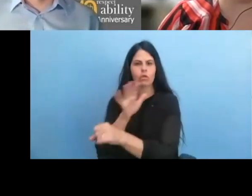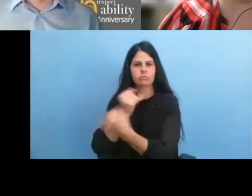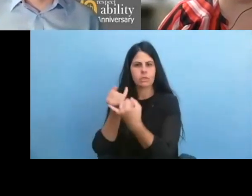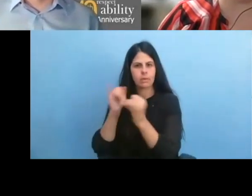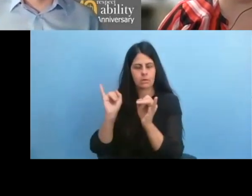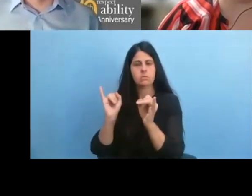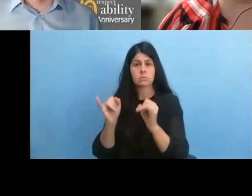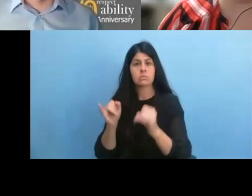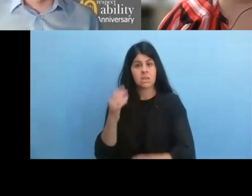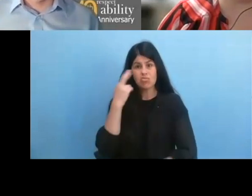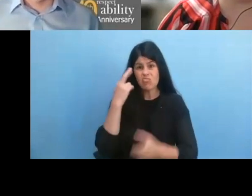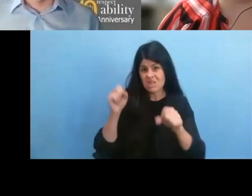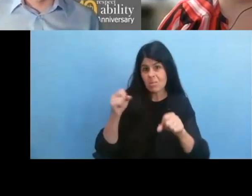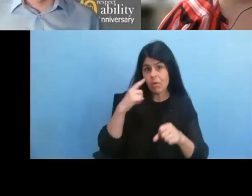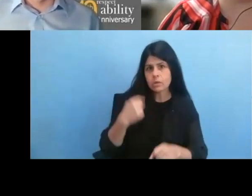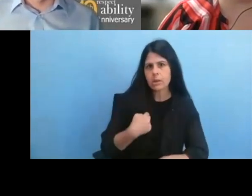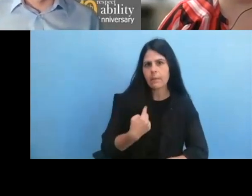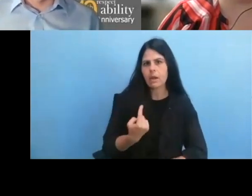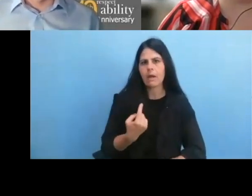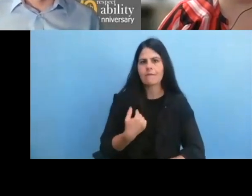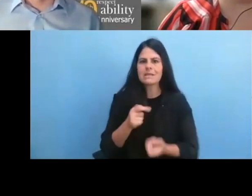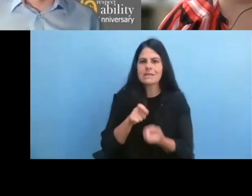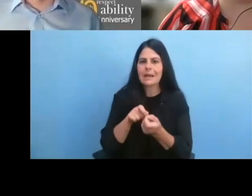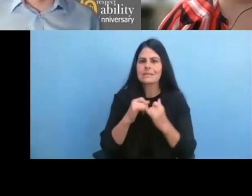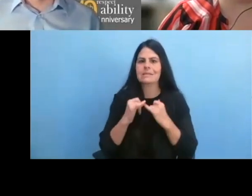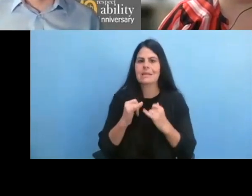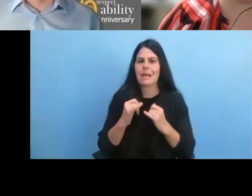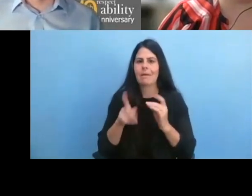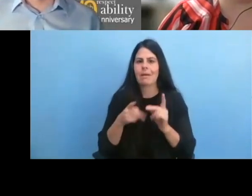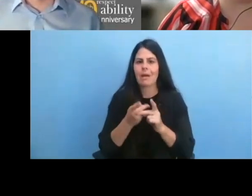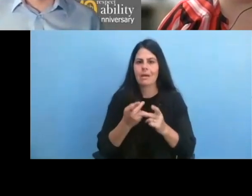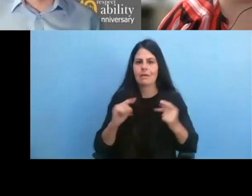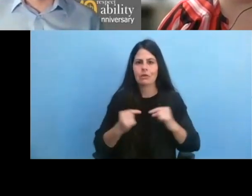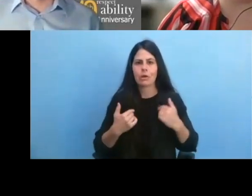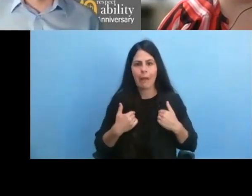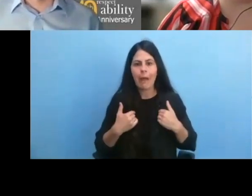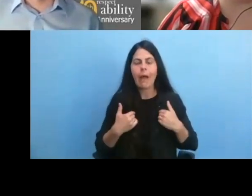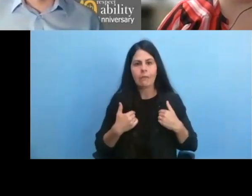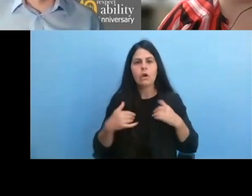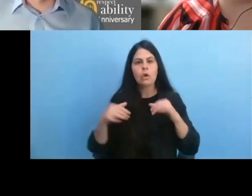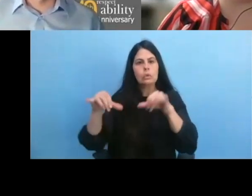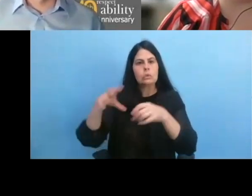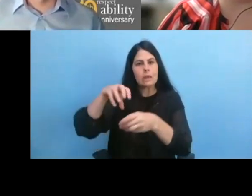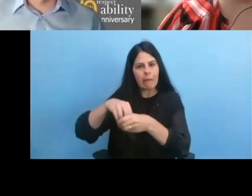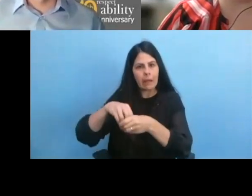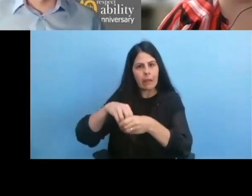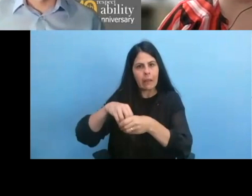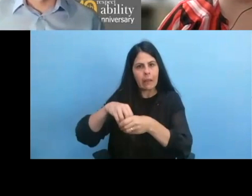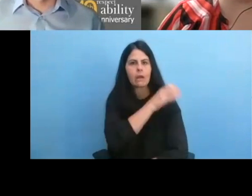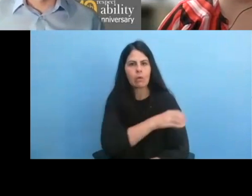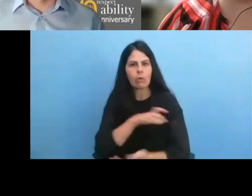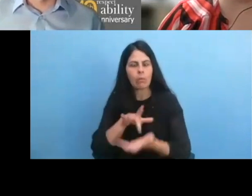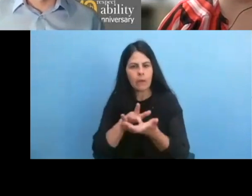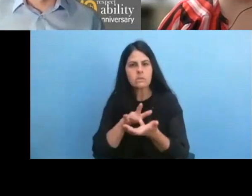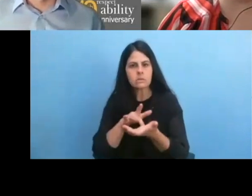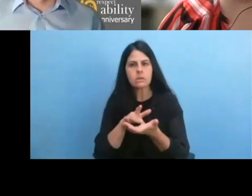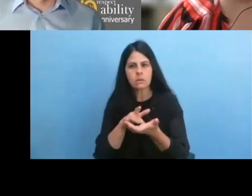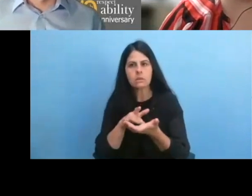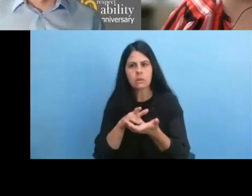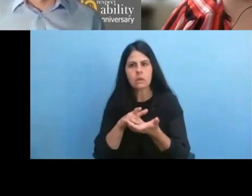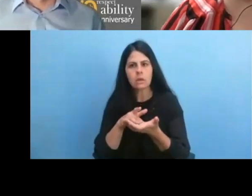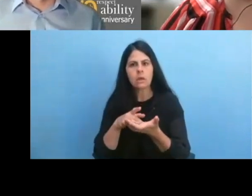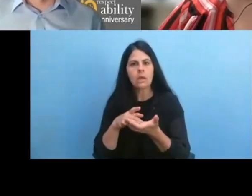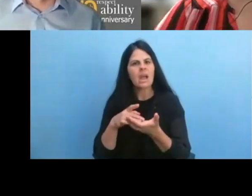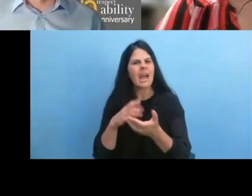exact same injury or disability to stay in clinical medicine and use an intermediary for their physical